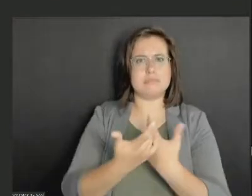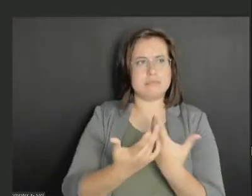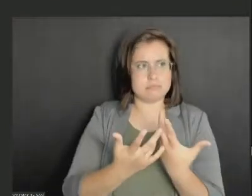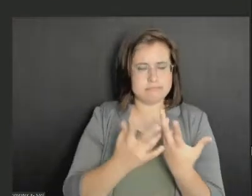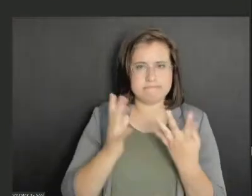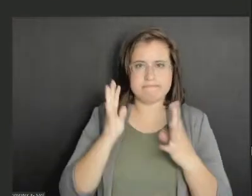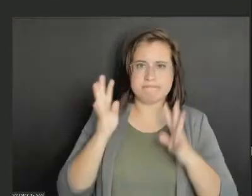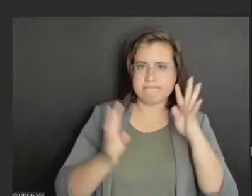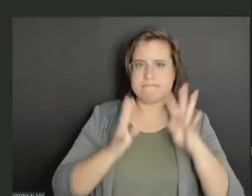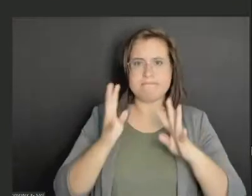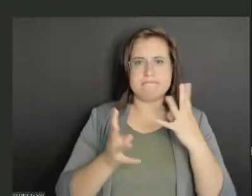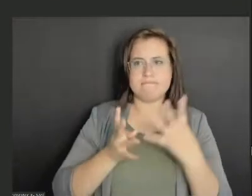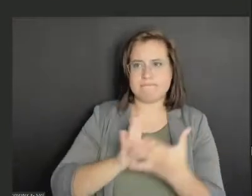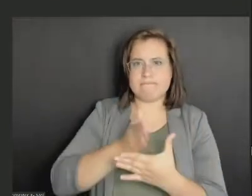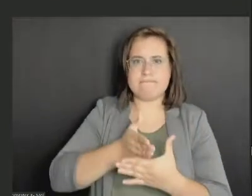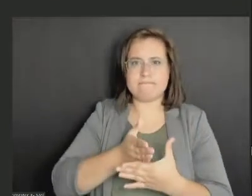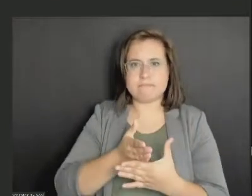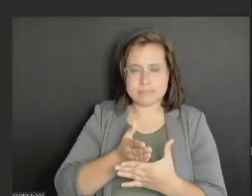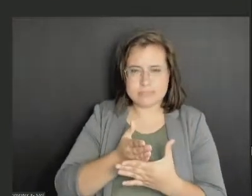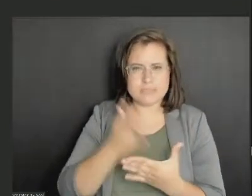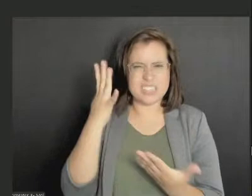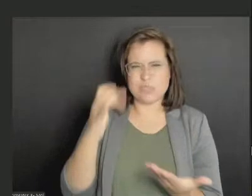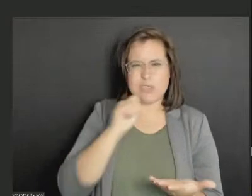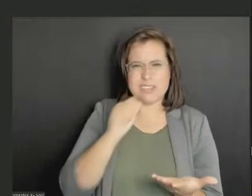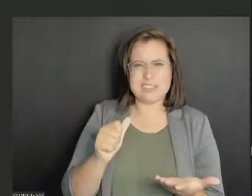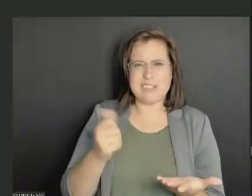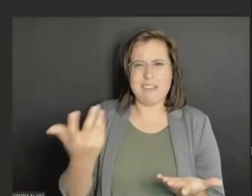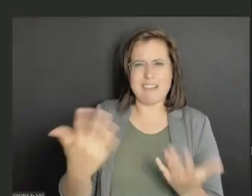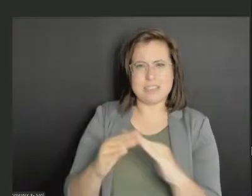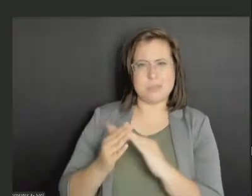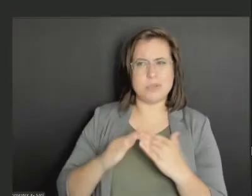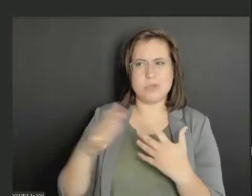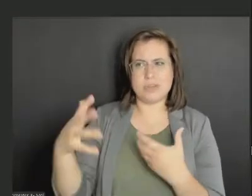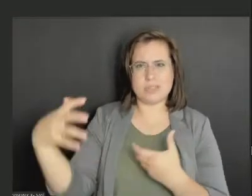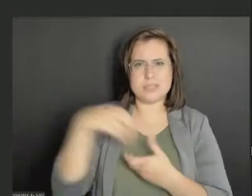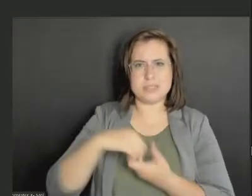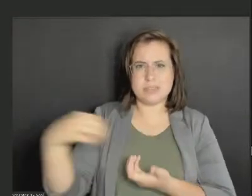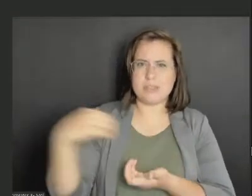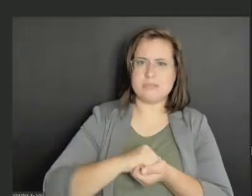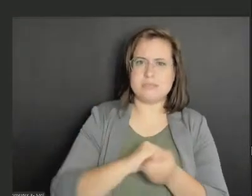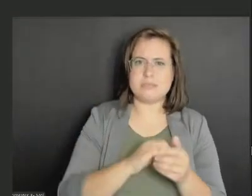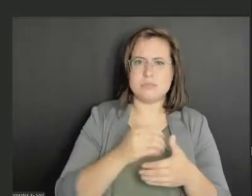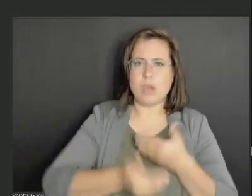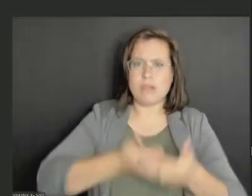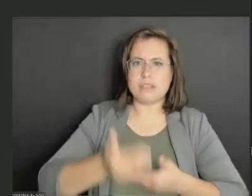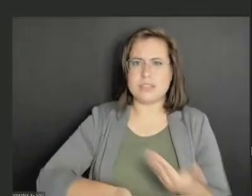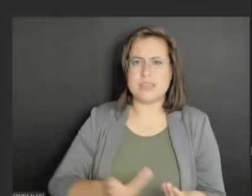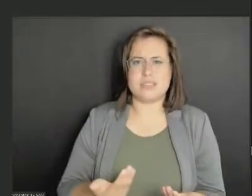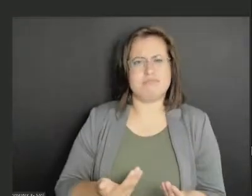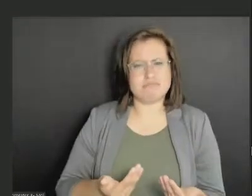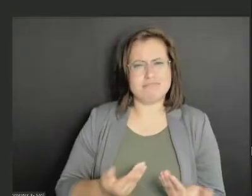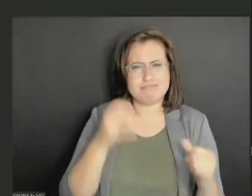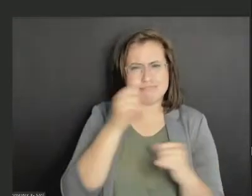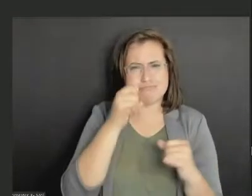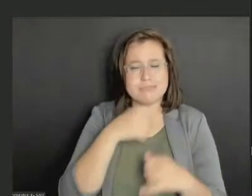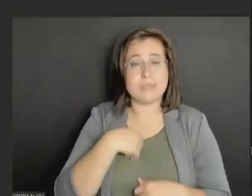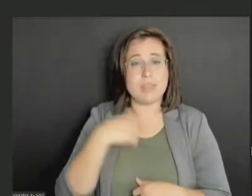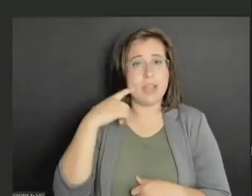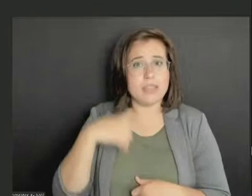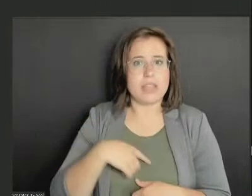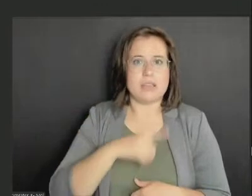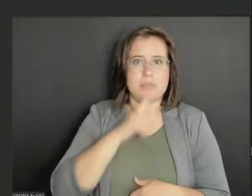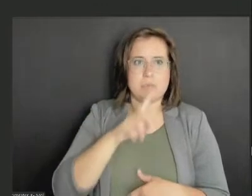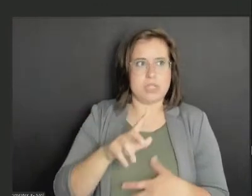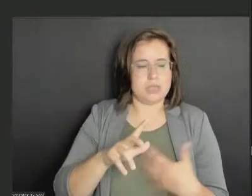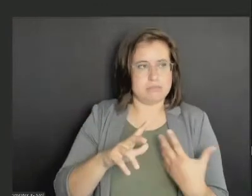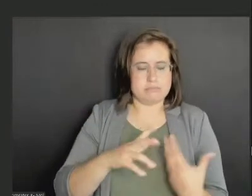intervention stage. Why shouldn't our communities be part of the process? I think we could enrich and have so much more robust